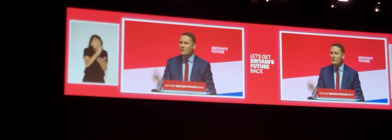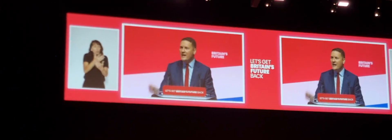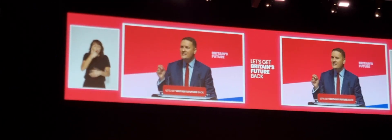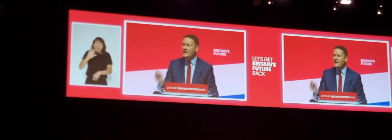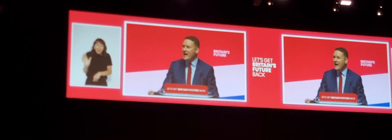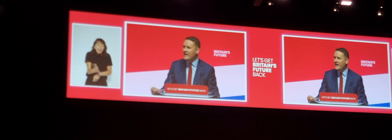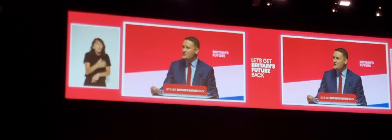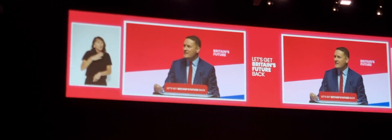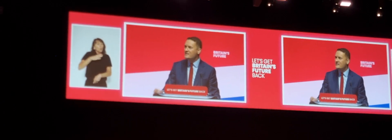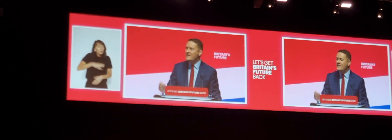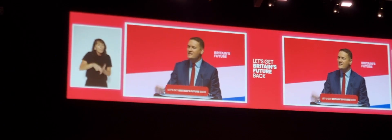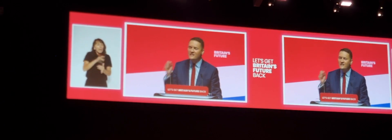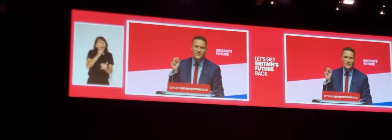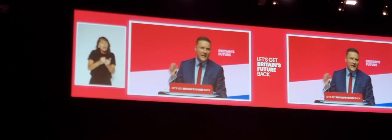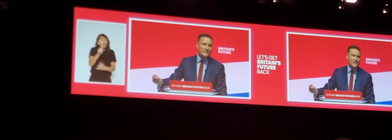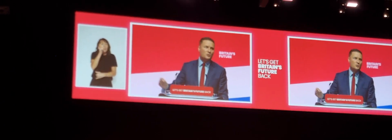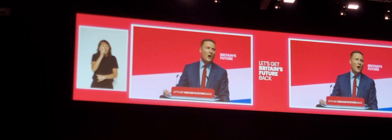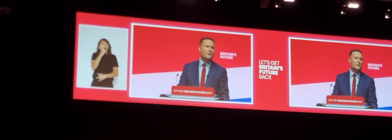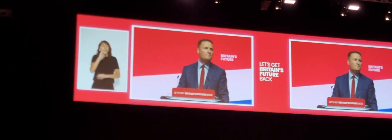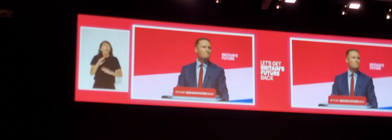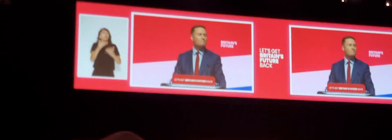everyone can be